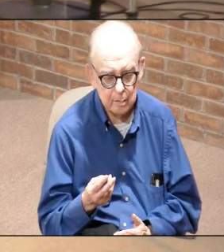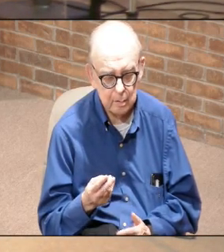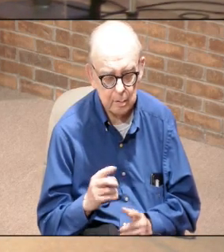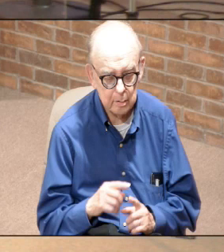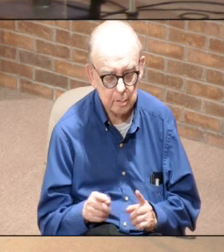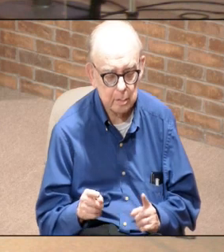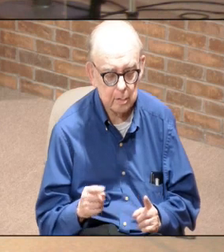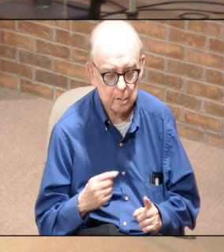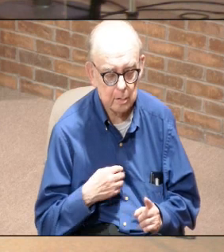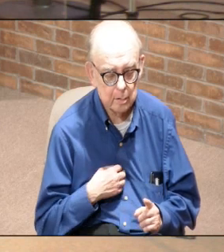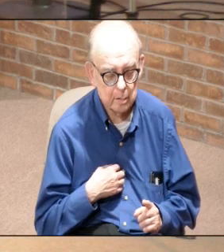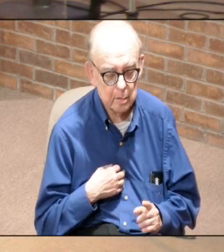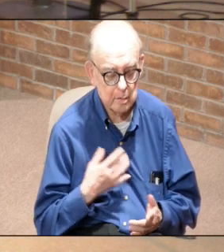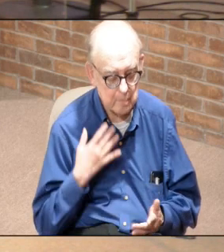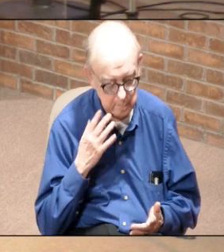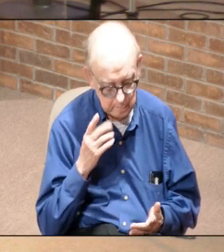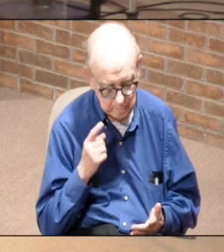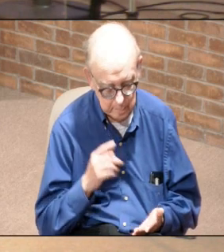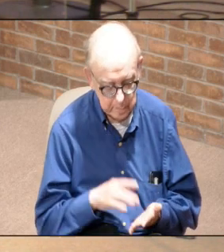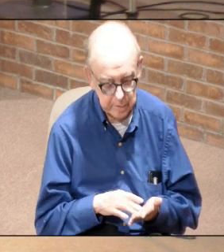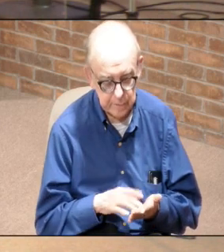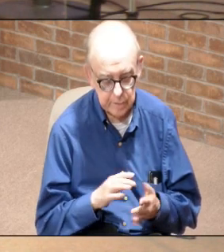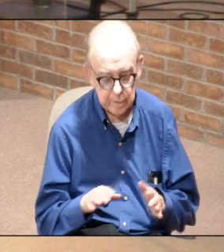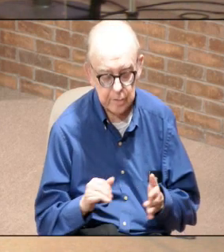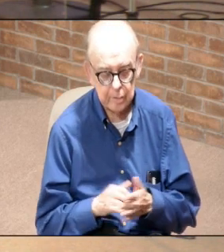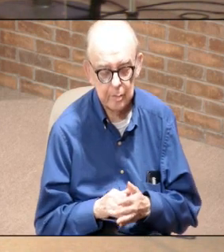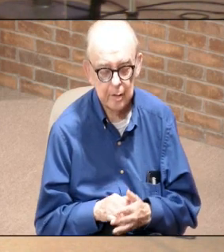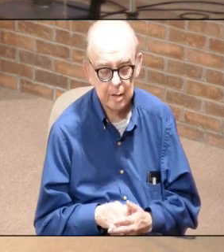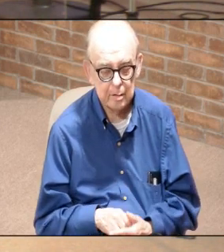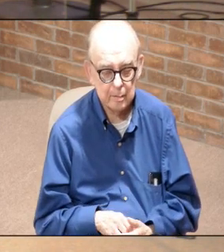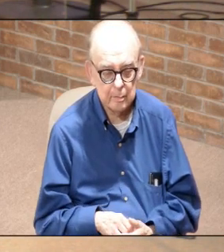but our tendency is to do that.